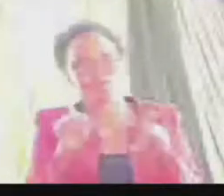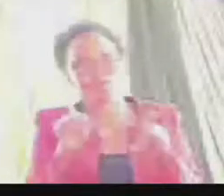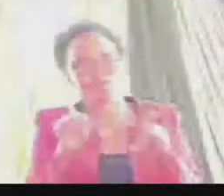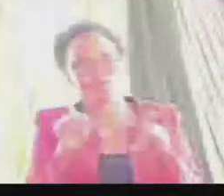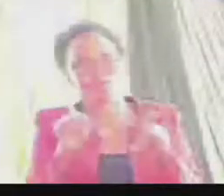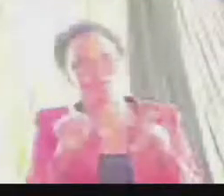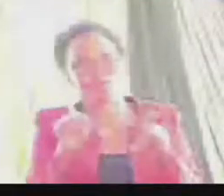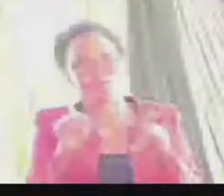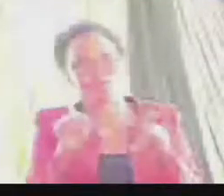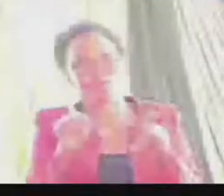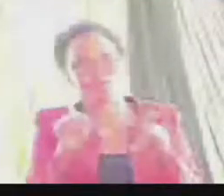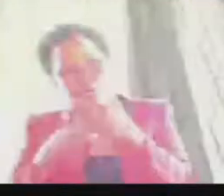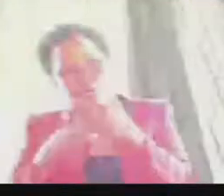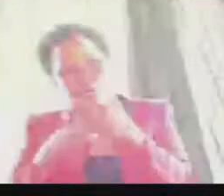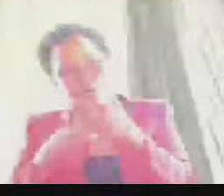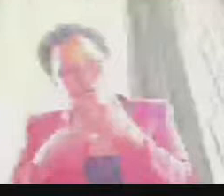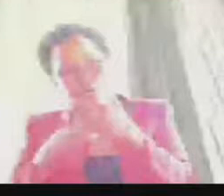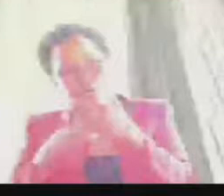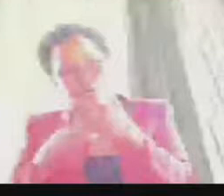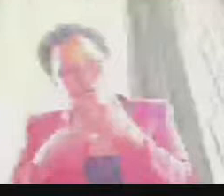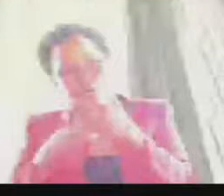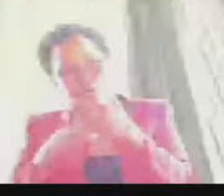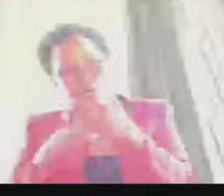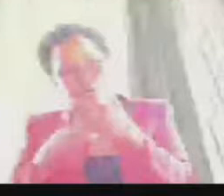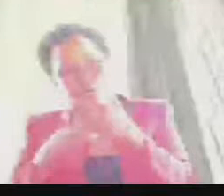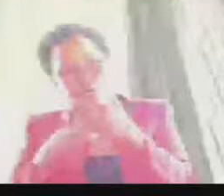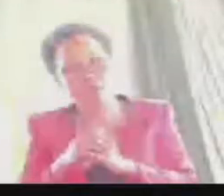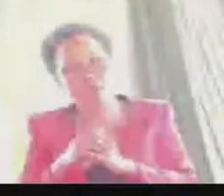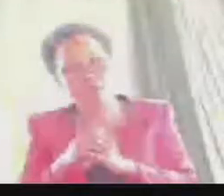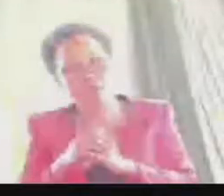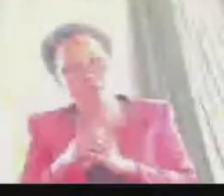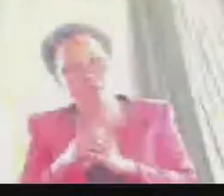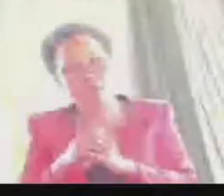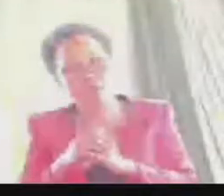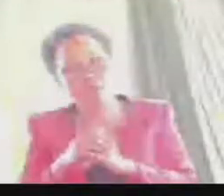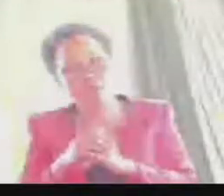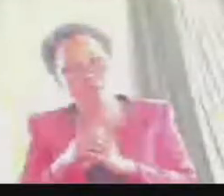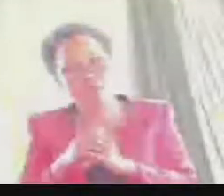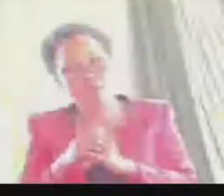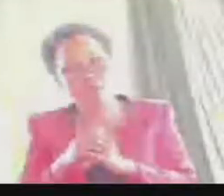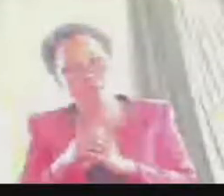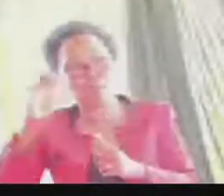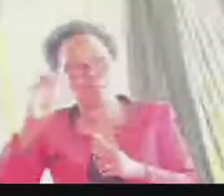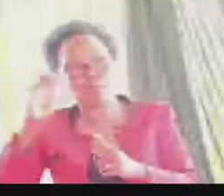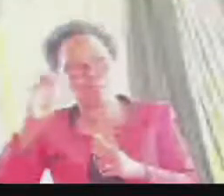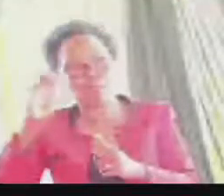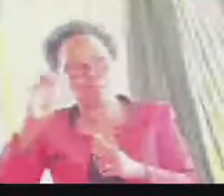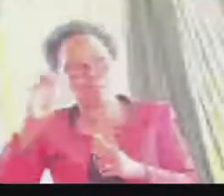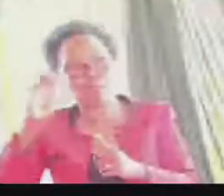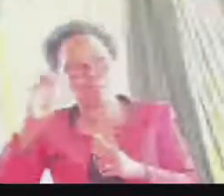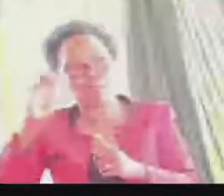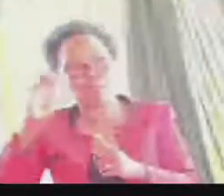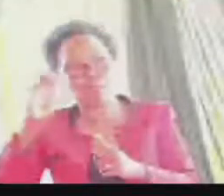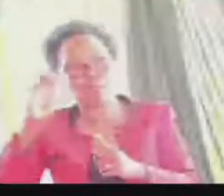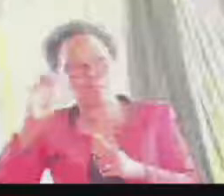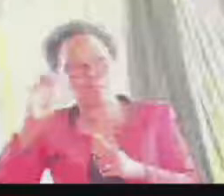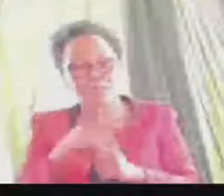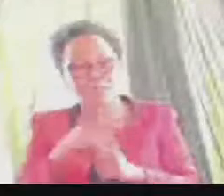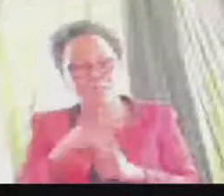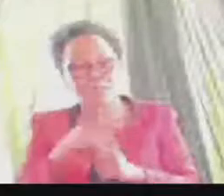judgment, one of the judgments Commissioner Majanja referred to, one judge will say this is